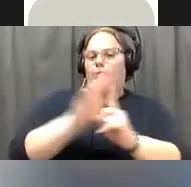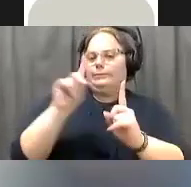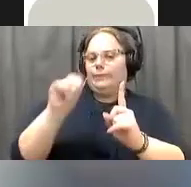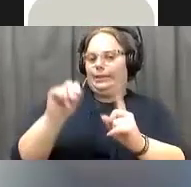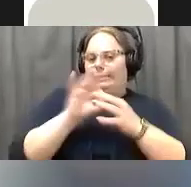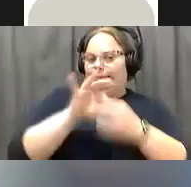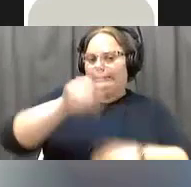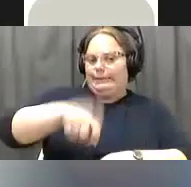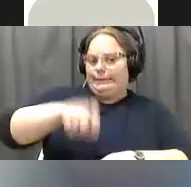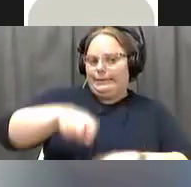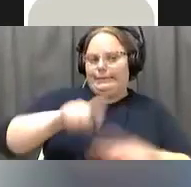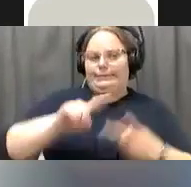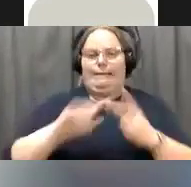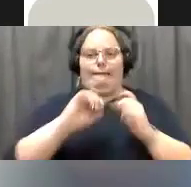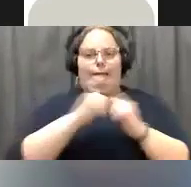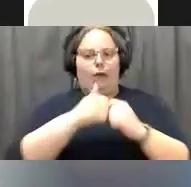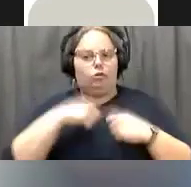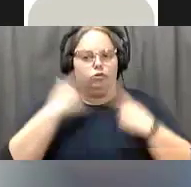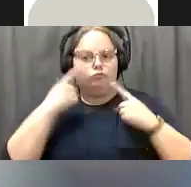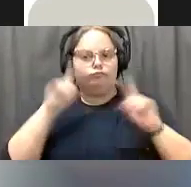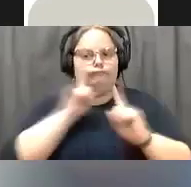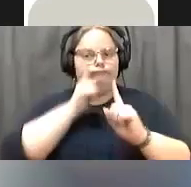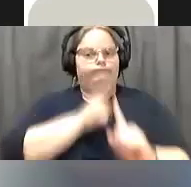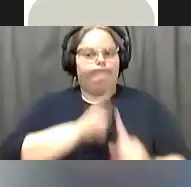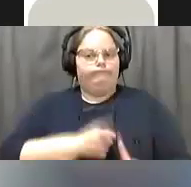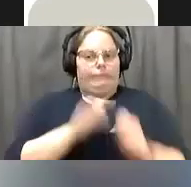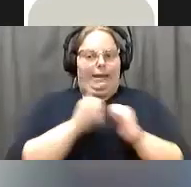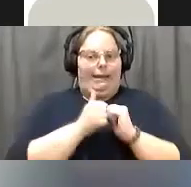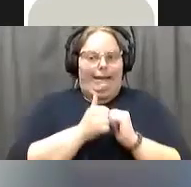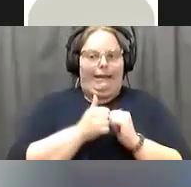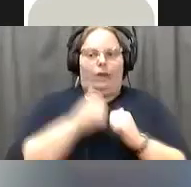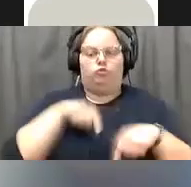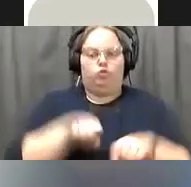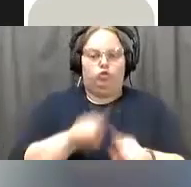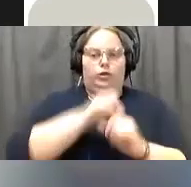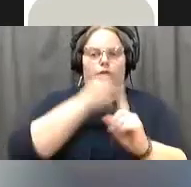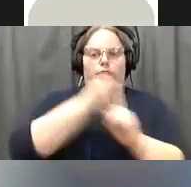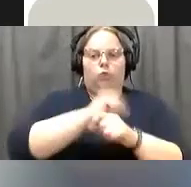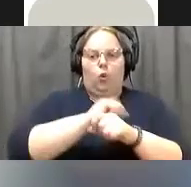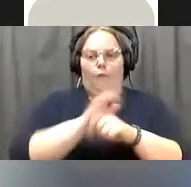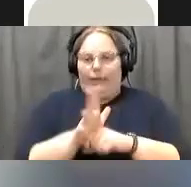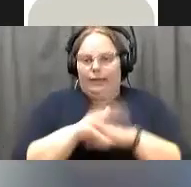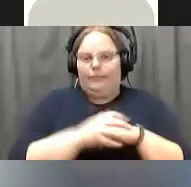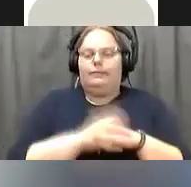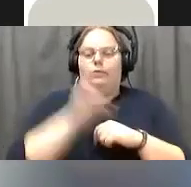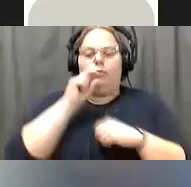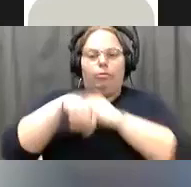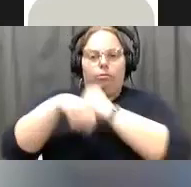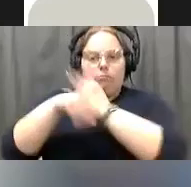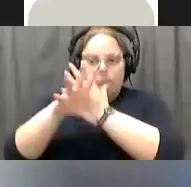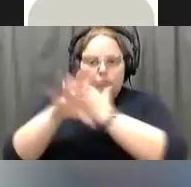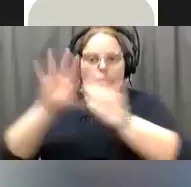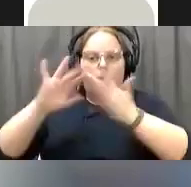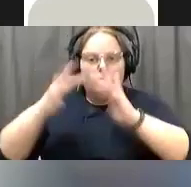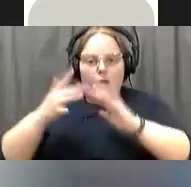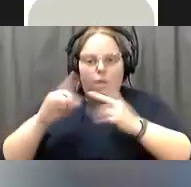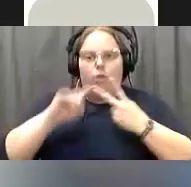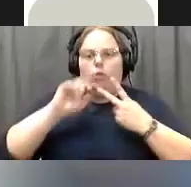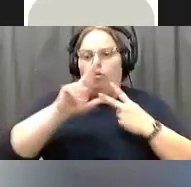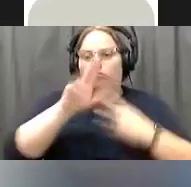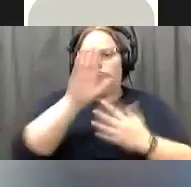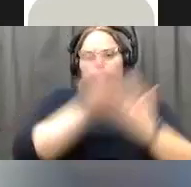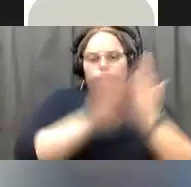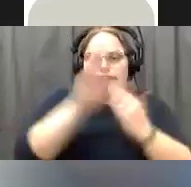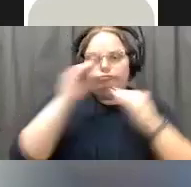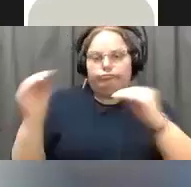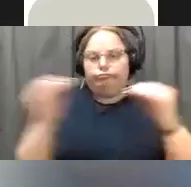How might you do that in the face of COVID, both for virtual or face-to-face